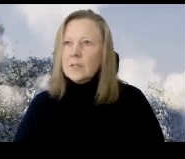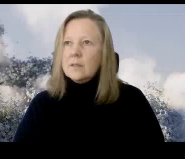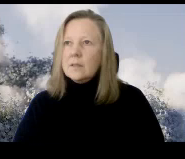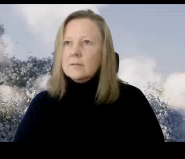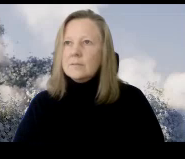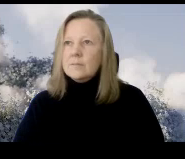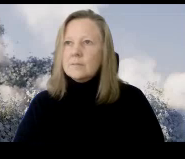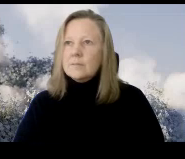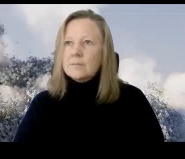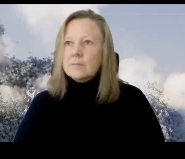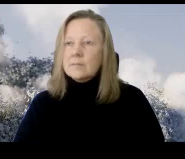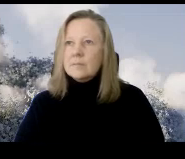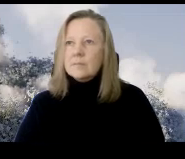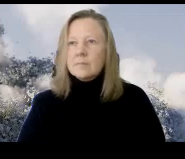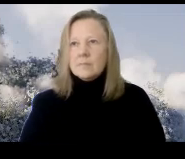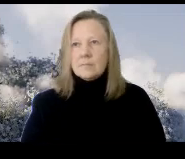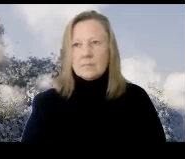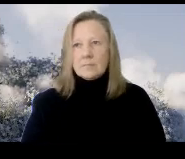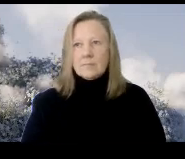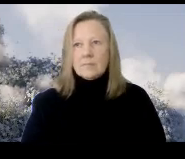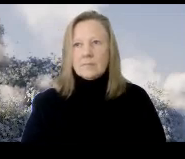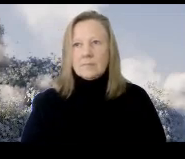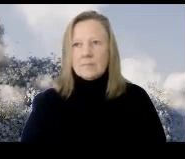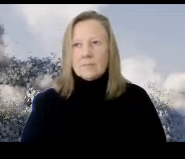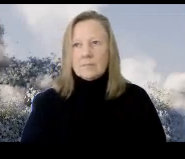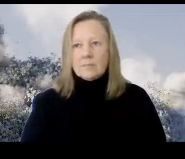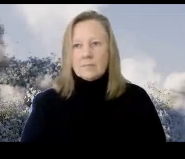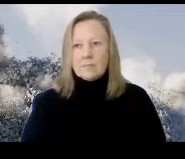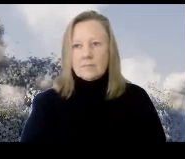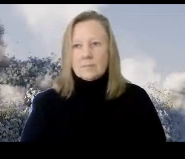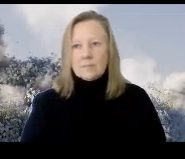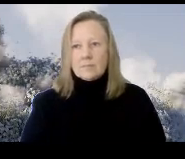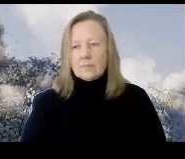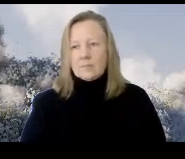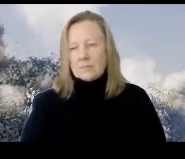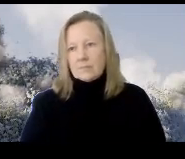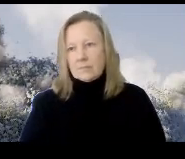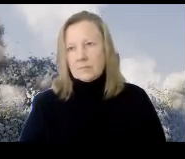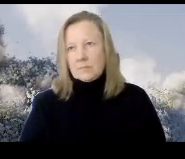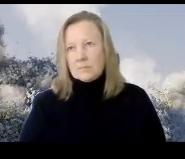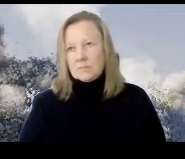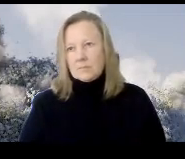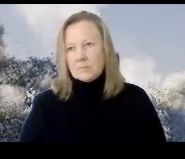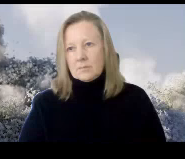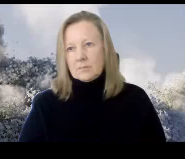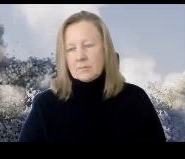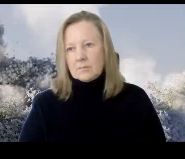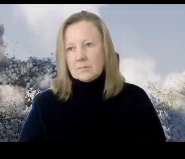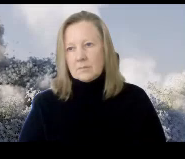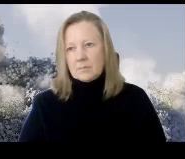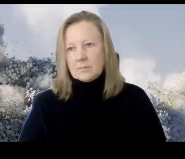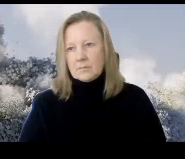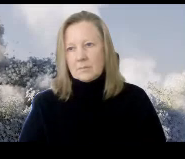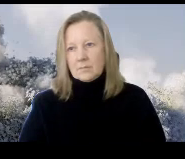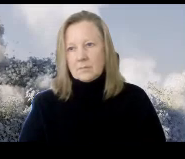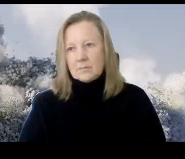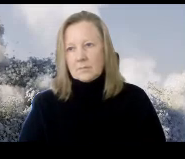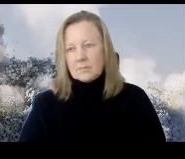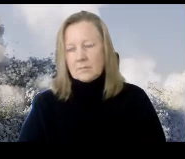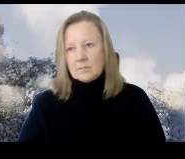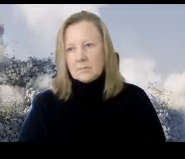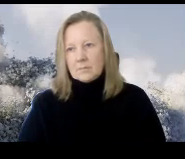after they've practiced with the click-through structured option, they move into interacting with a virtual patient in a free-form conversation. So it looks